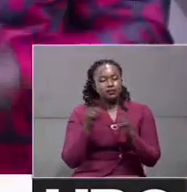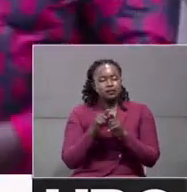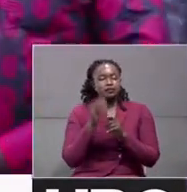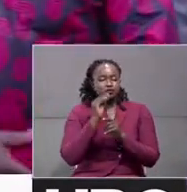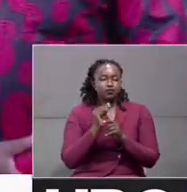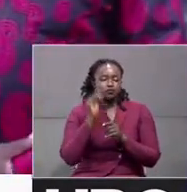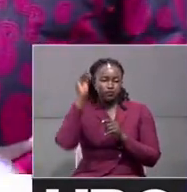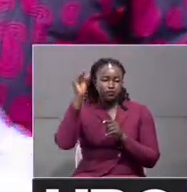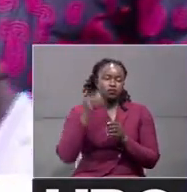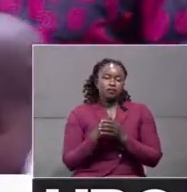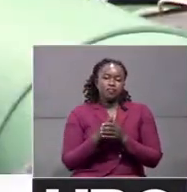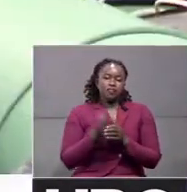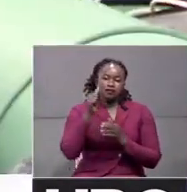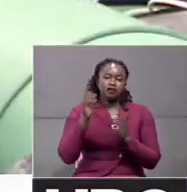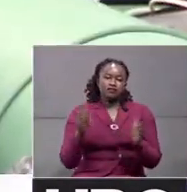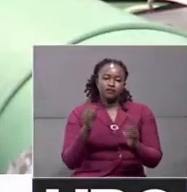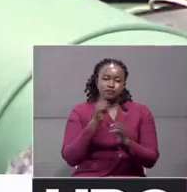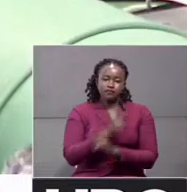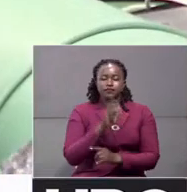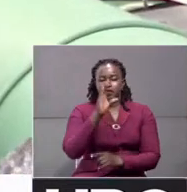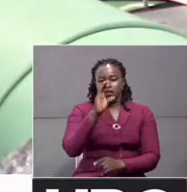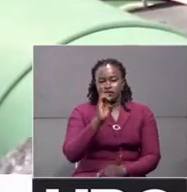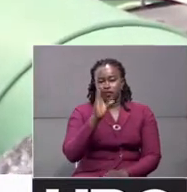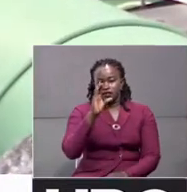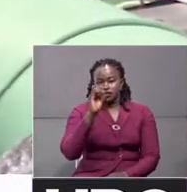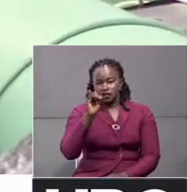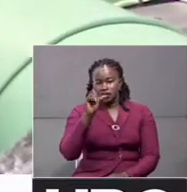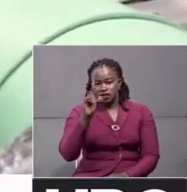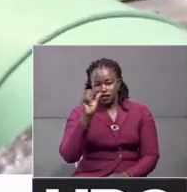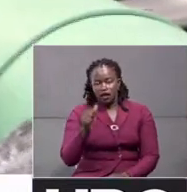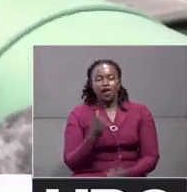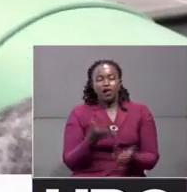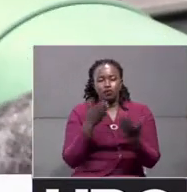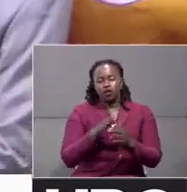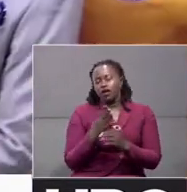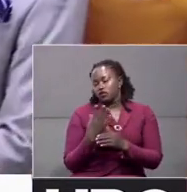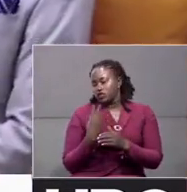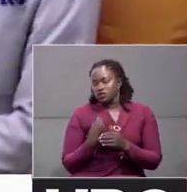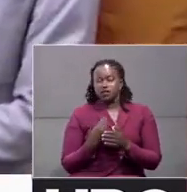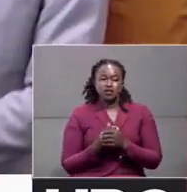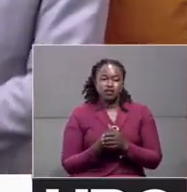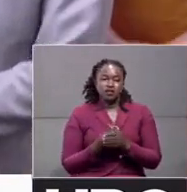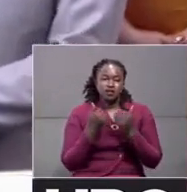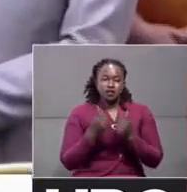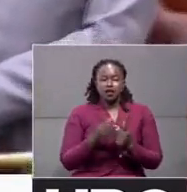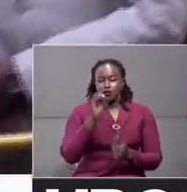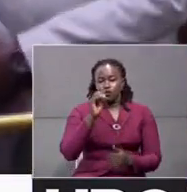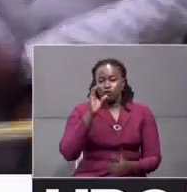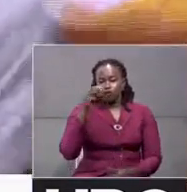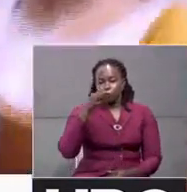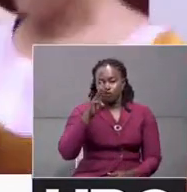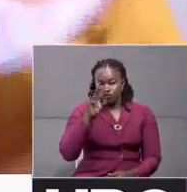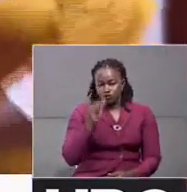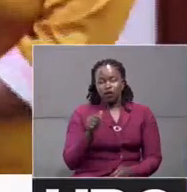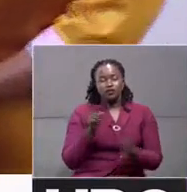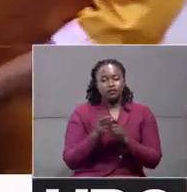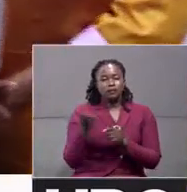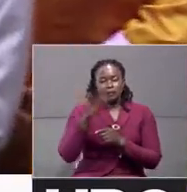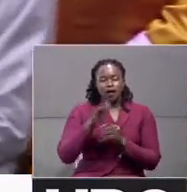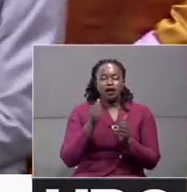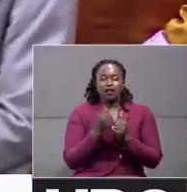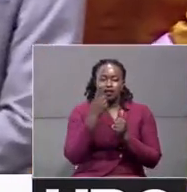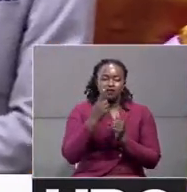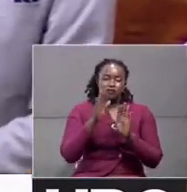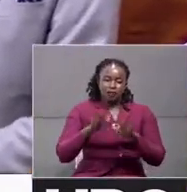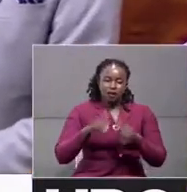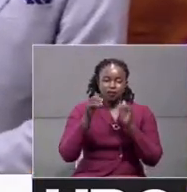oath. Sarah replaces the late Cecilia Ogwal, who died recently. David Ochoa bounces back in the 11th Parliament